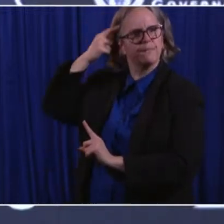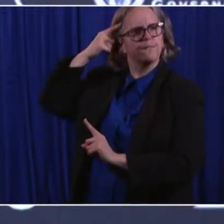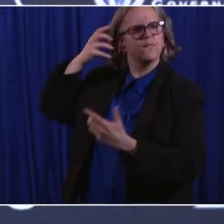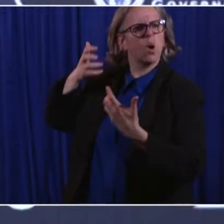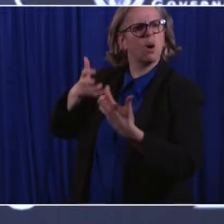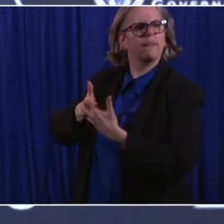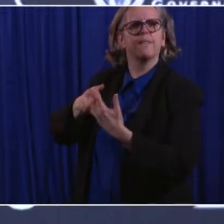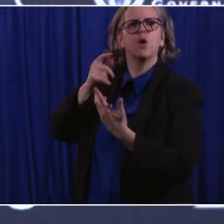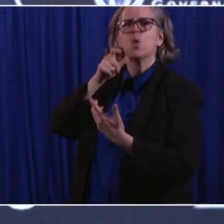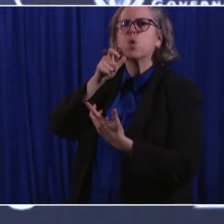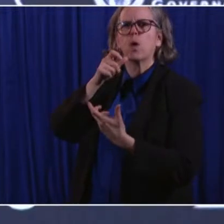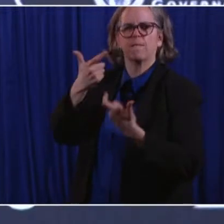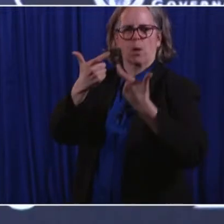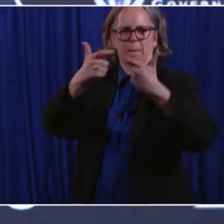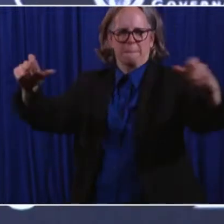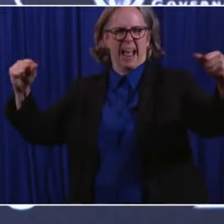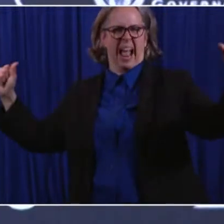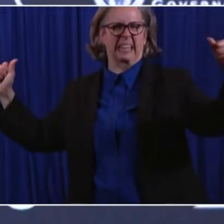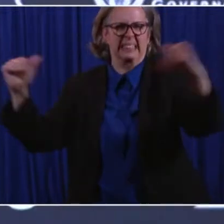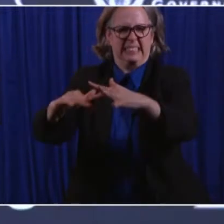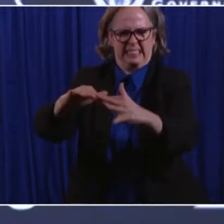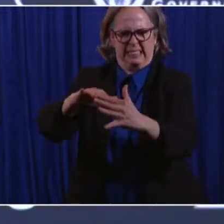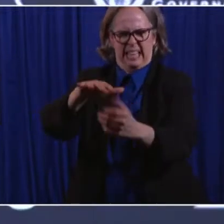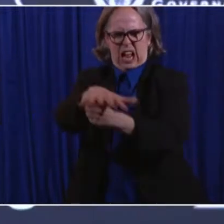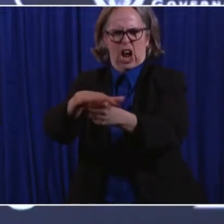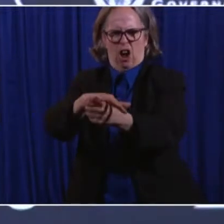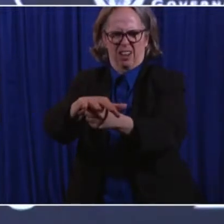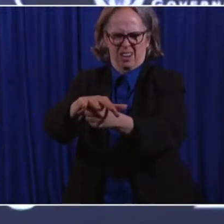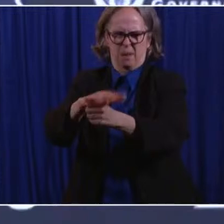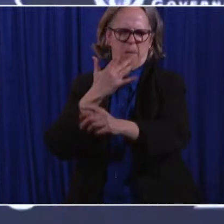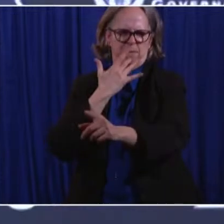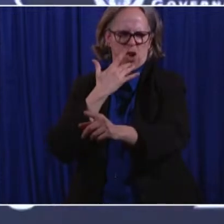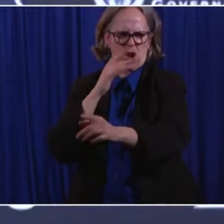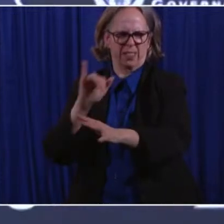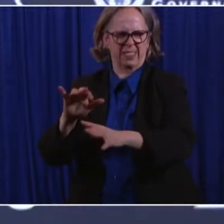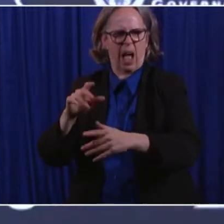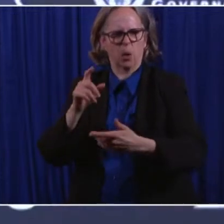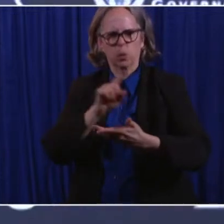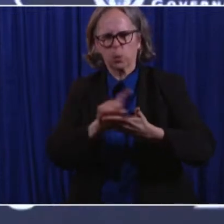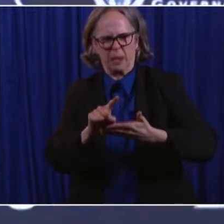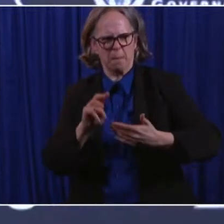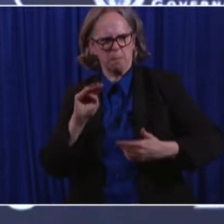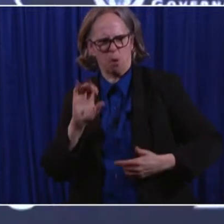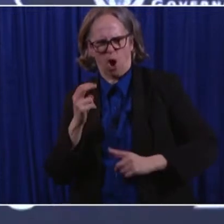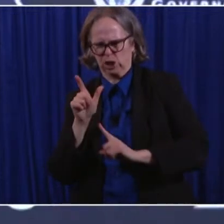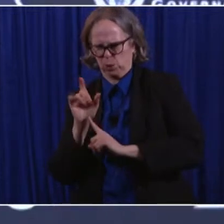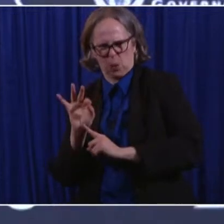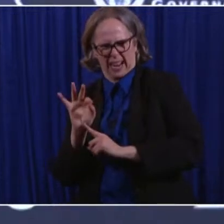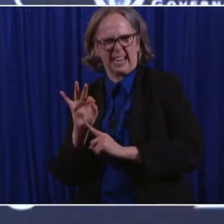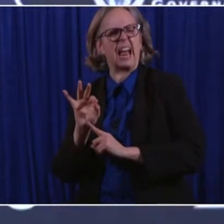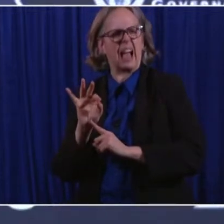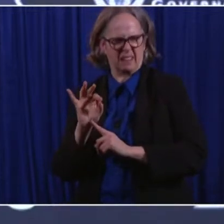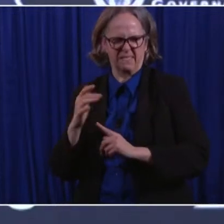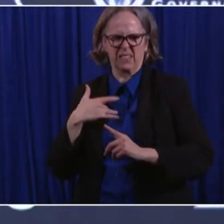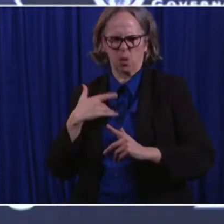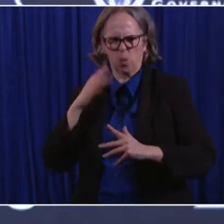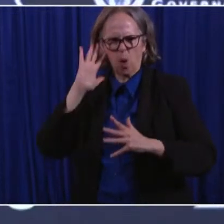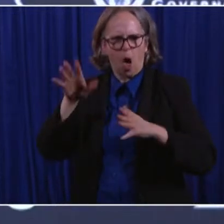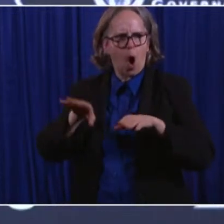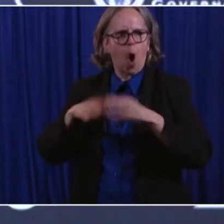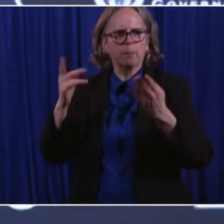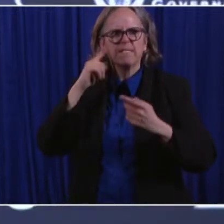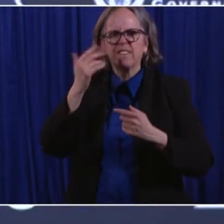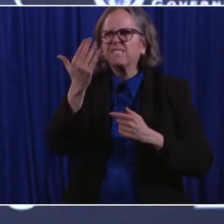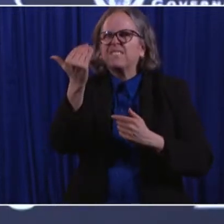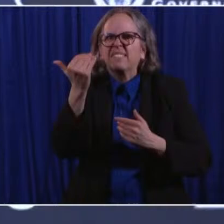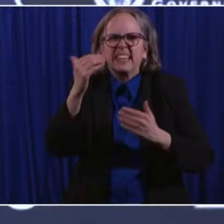sites, at least into some of our sites. So on the 29th, that week, we hope to start opening up about 15 sites. One of them will be